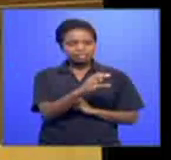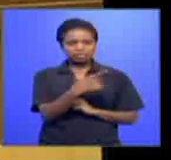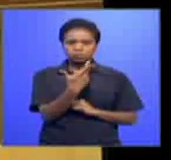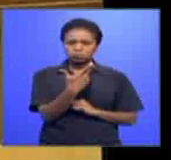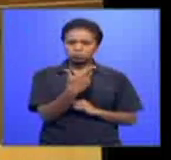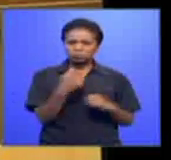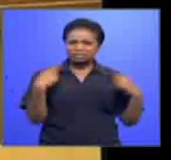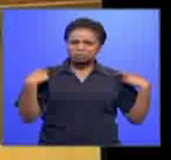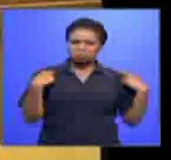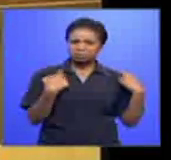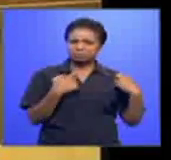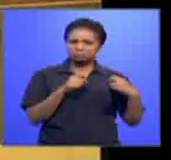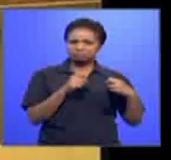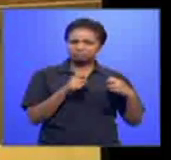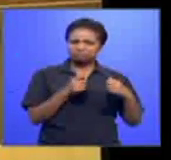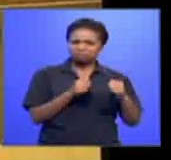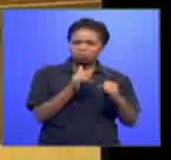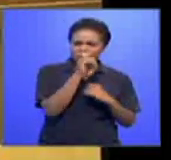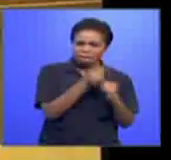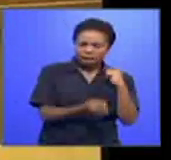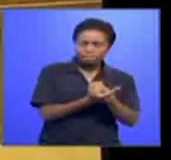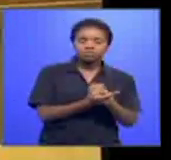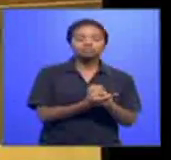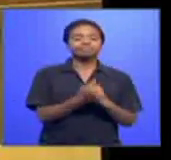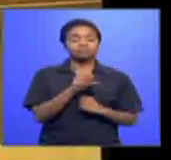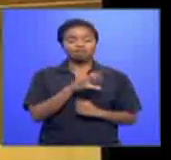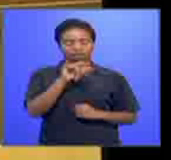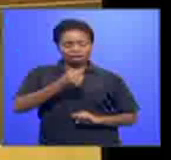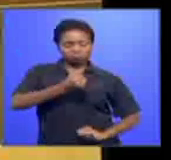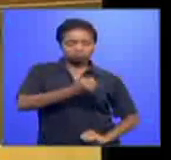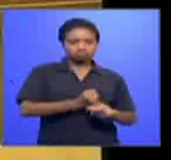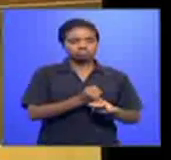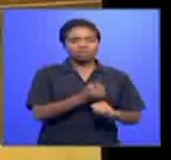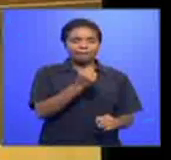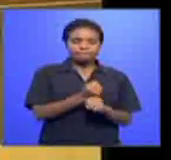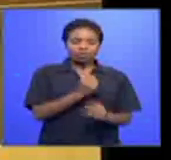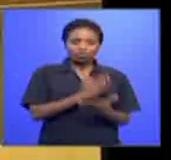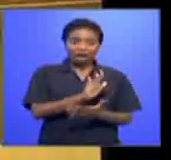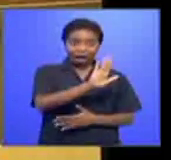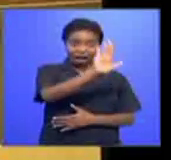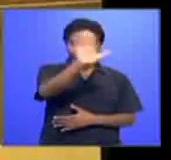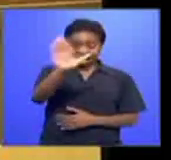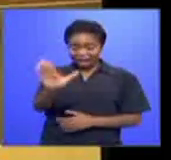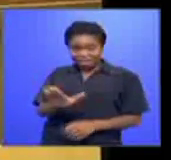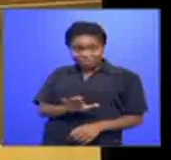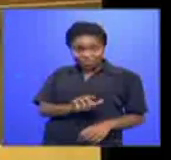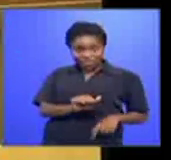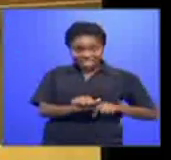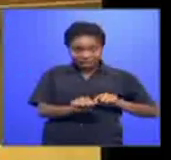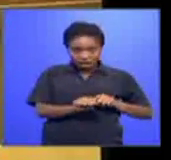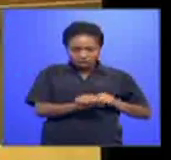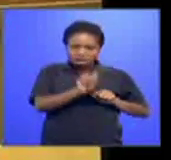its security. South Africa will continue supporting Africa's peace efforts,